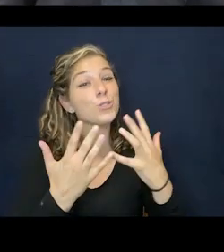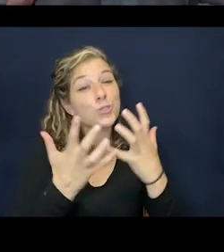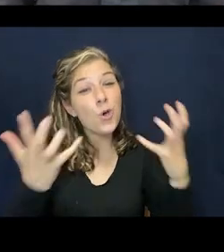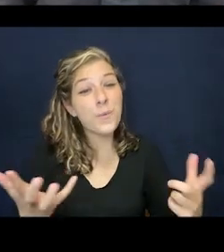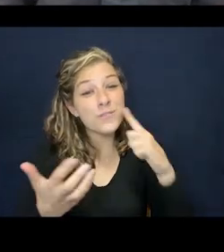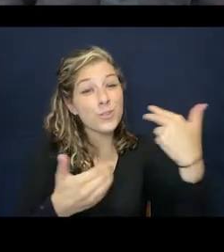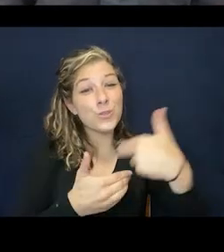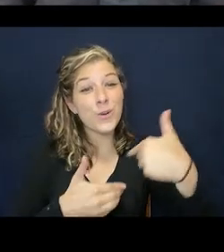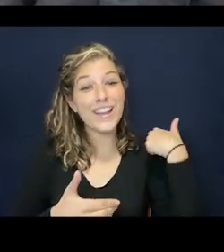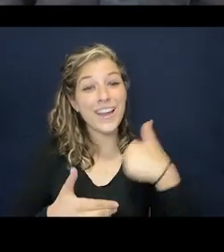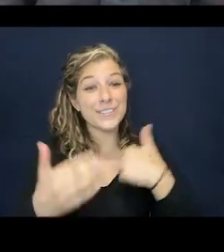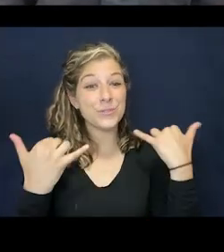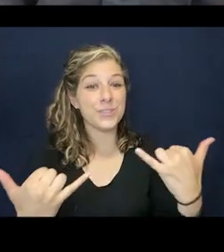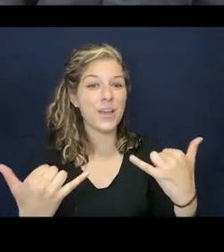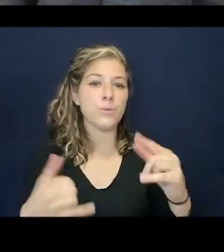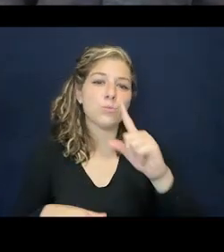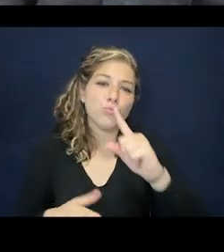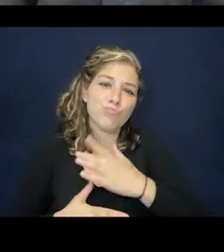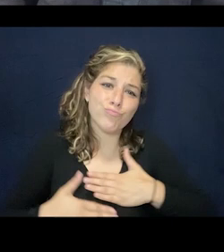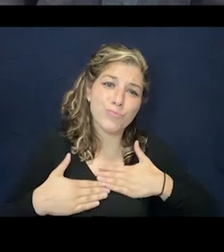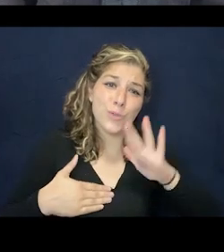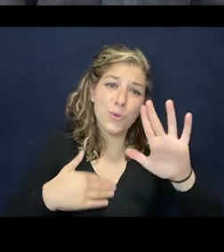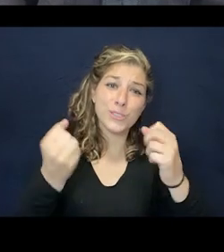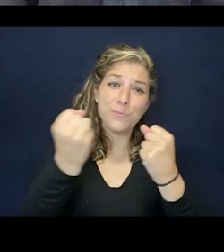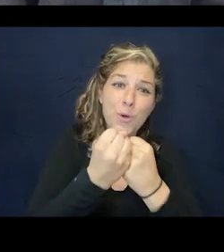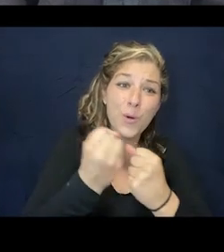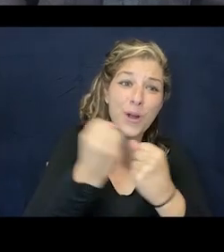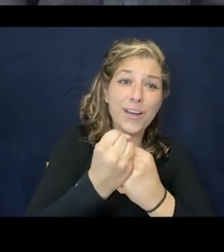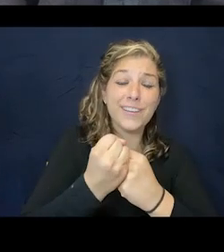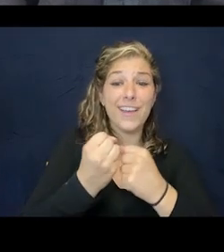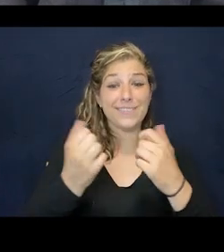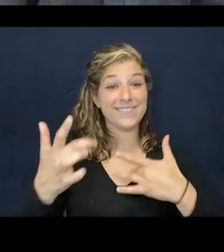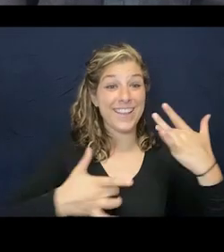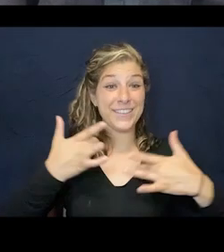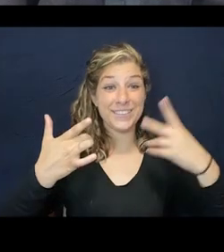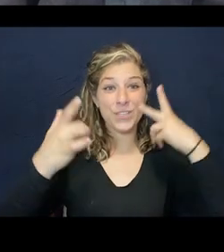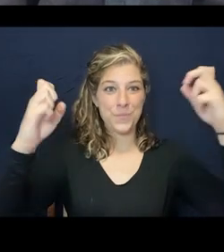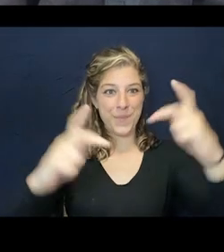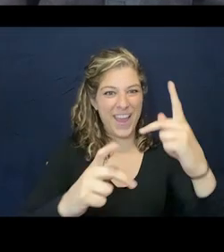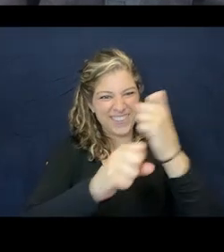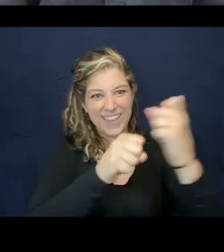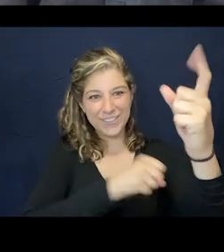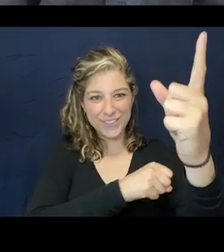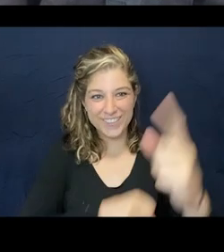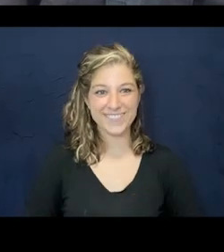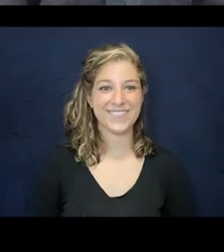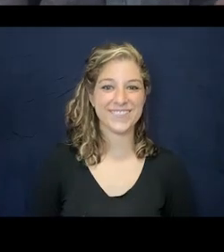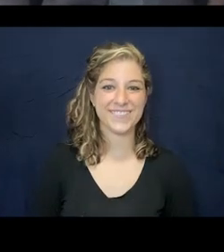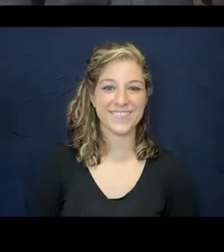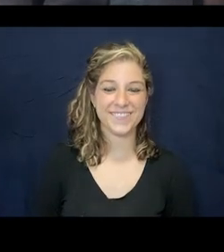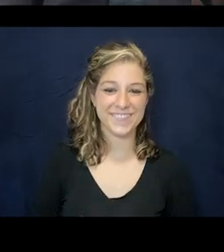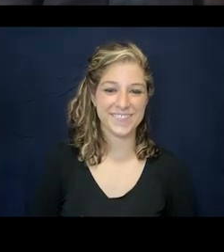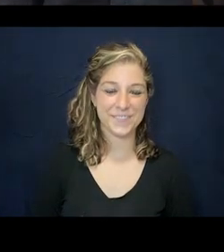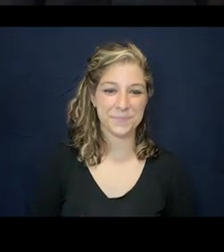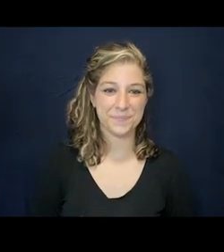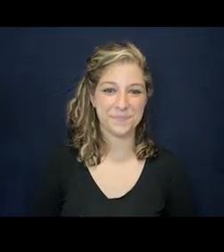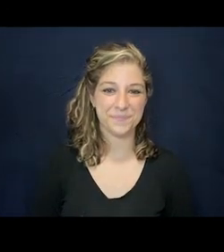Thank you all so much for joining us. We truly appreciate your support and can't wait to see you back next year.